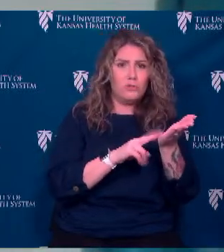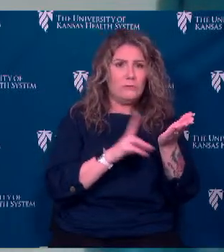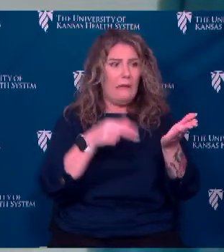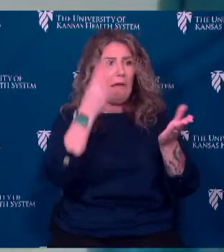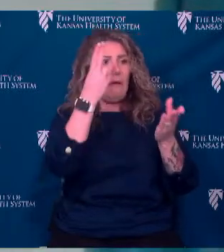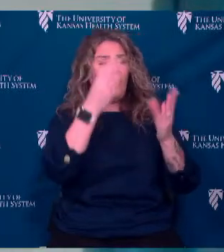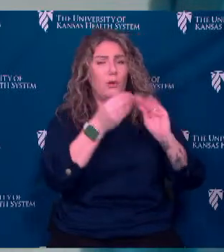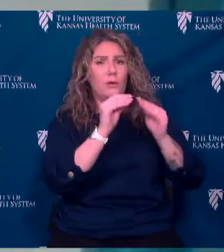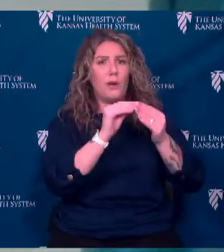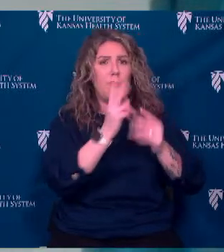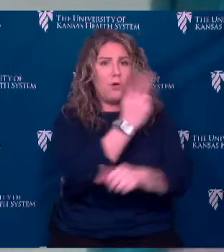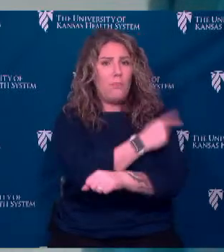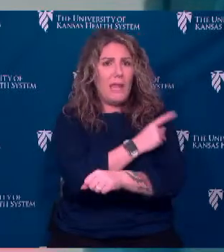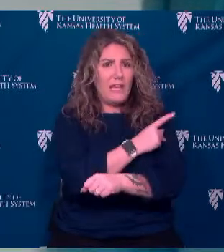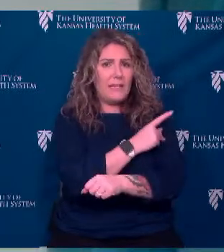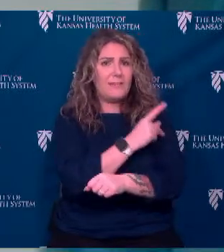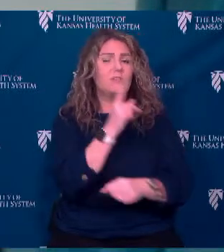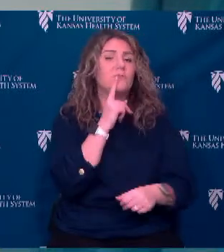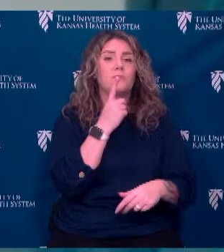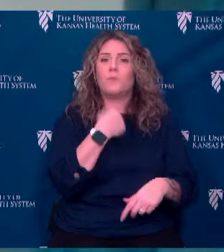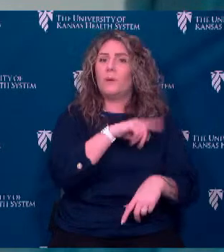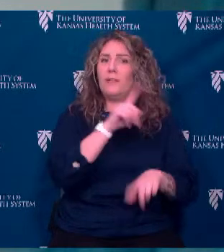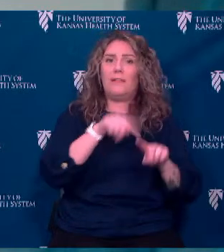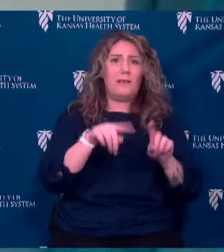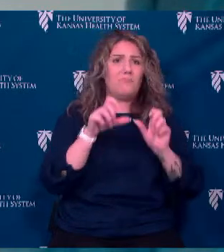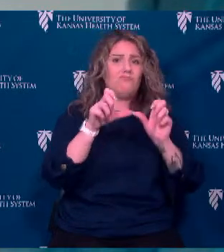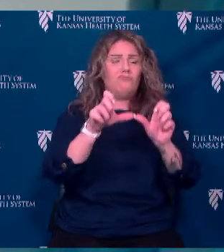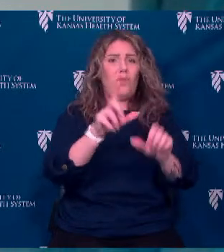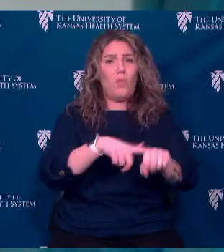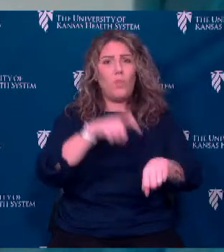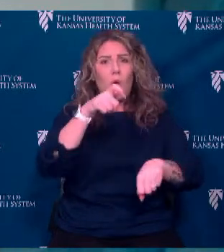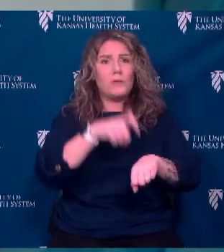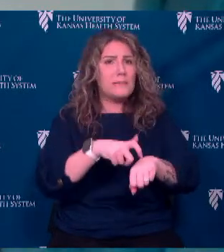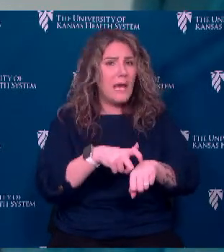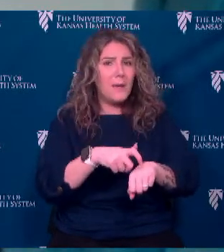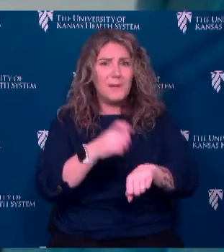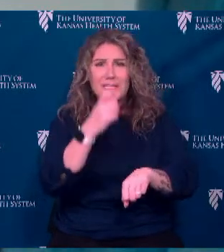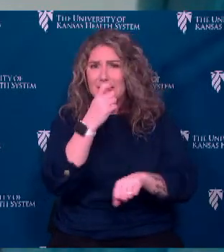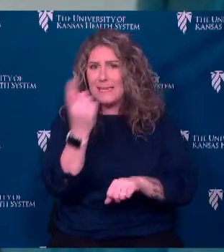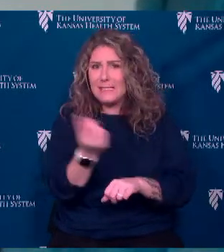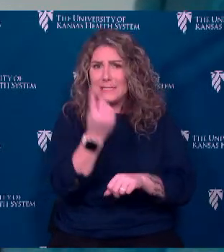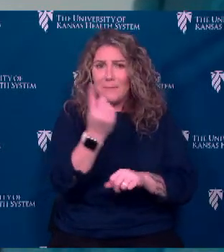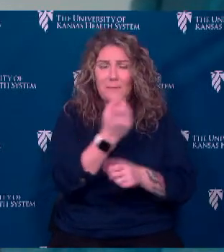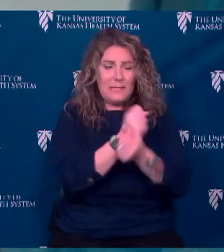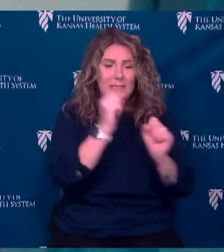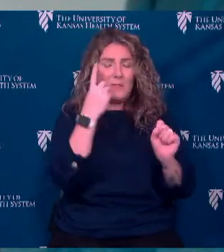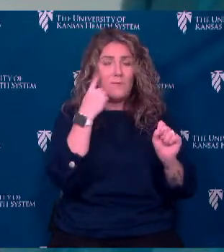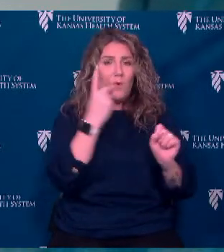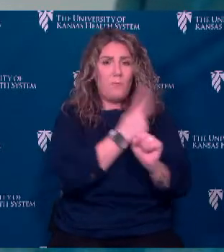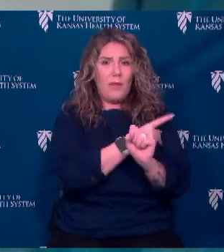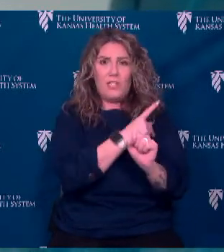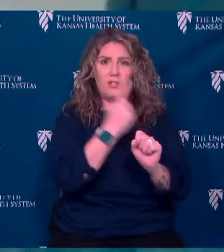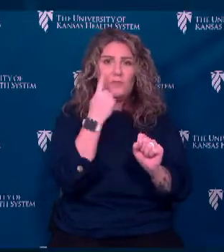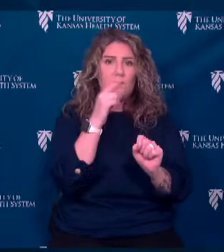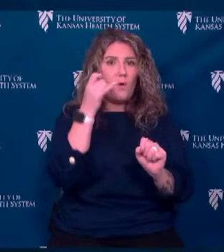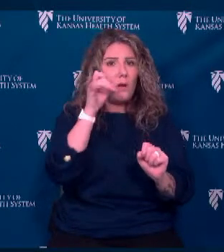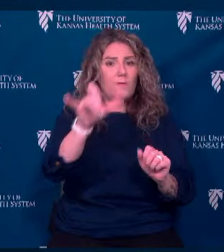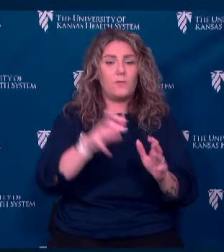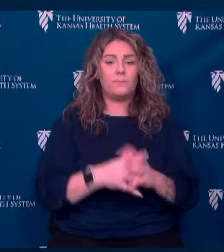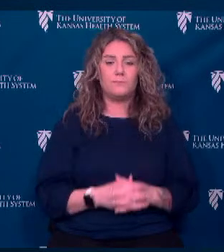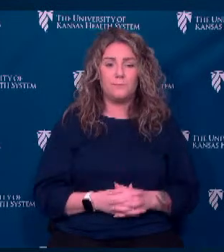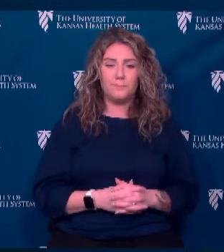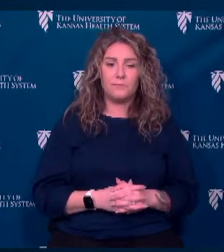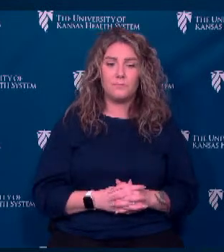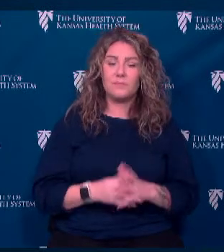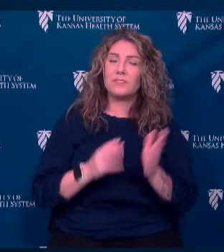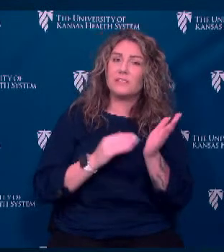than they used to. We cannot maintain this for a long time. This is not something that is safe for patients for a long time. All right, then we're going to go to